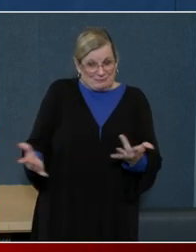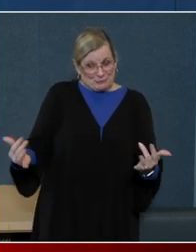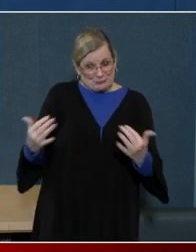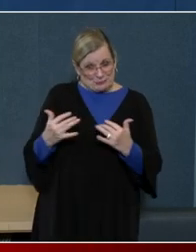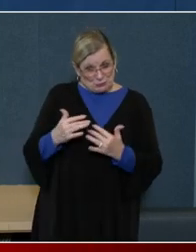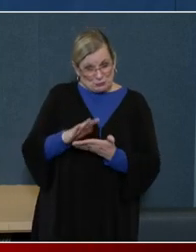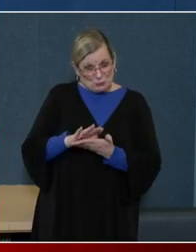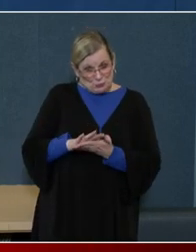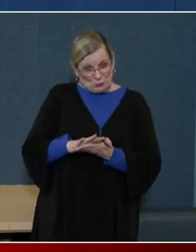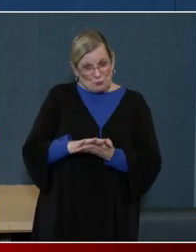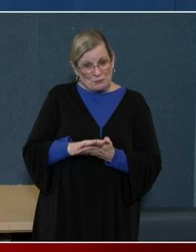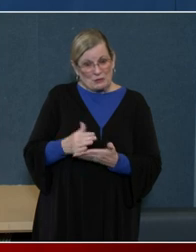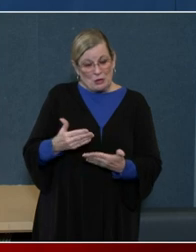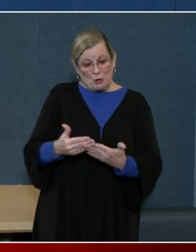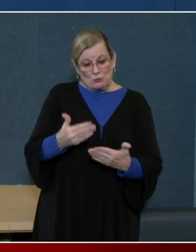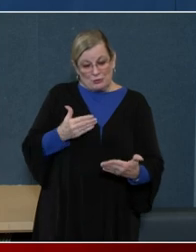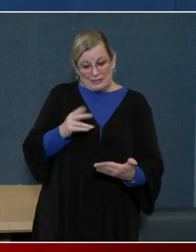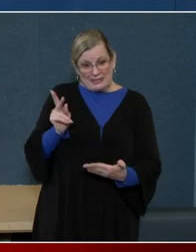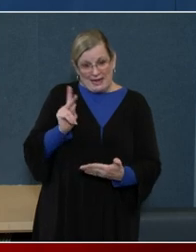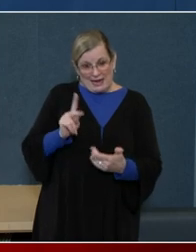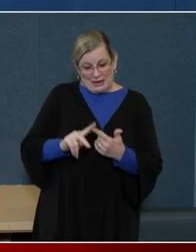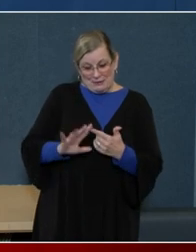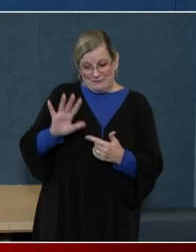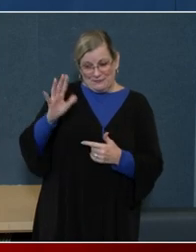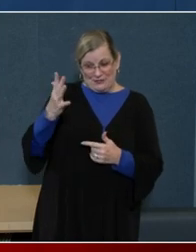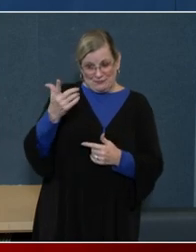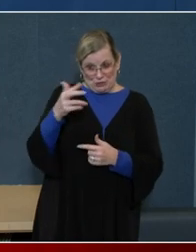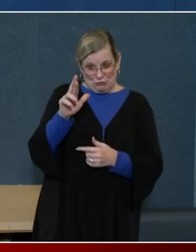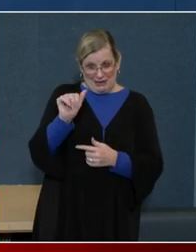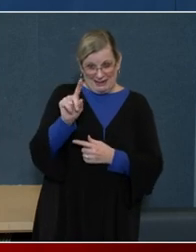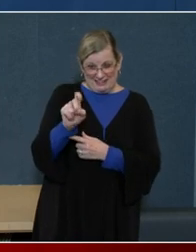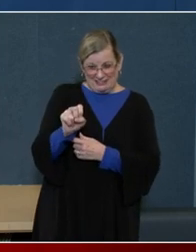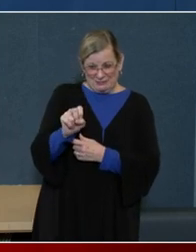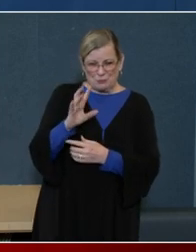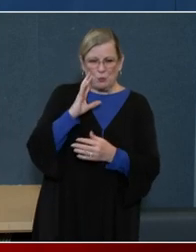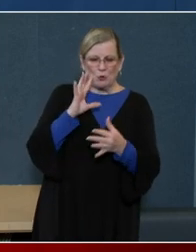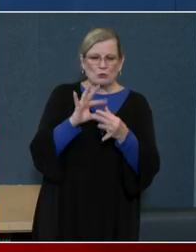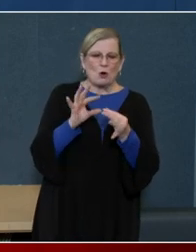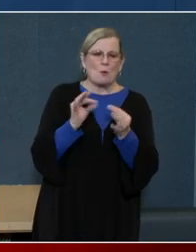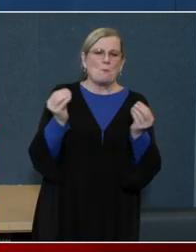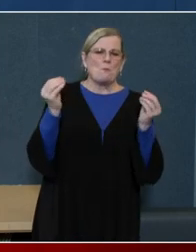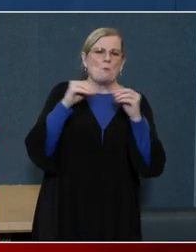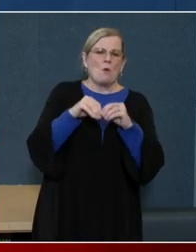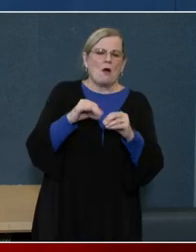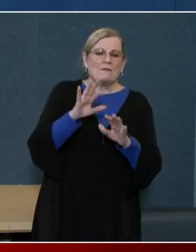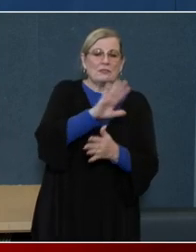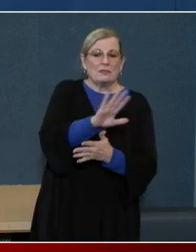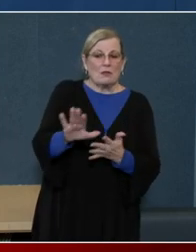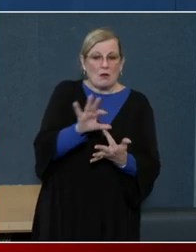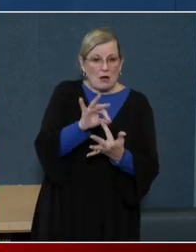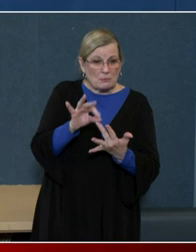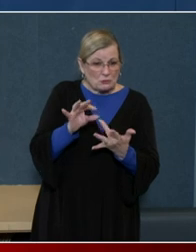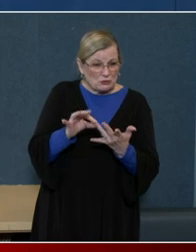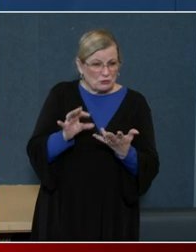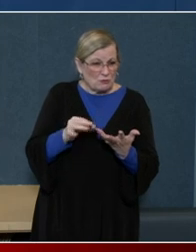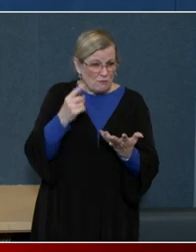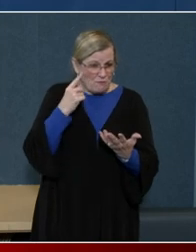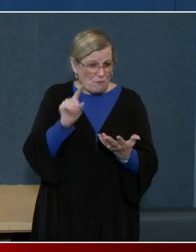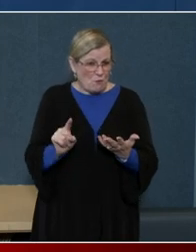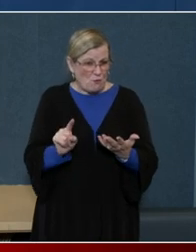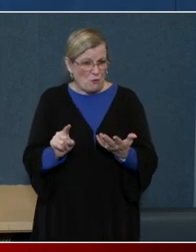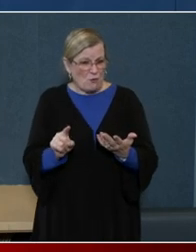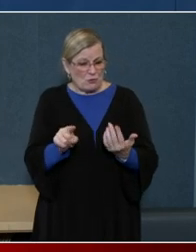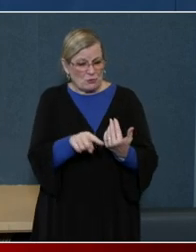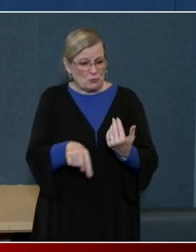in our buildings. And we're going to talk a little bit more today about what those options are for our students in pre-K through